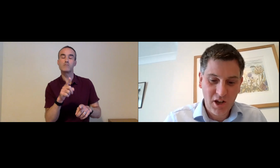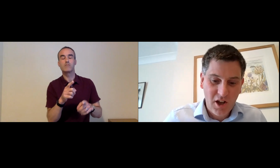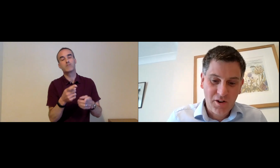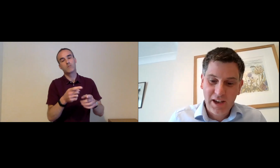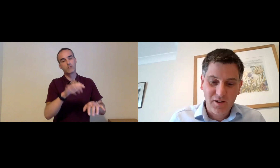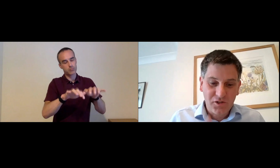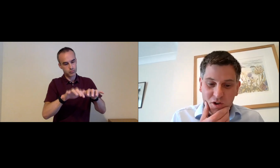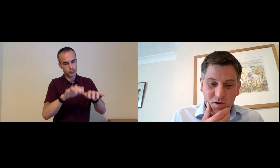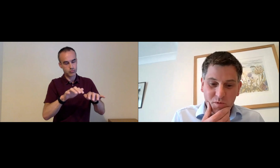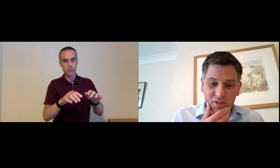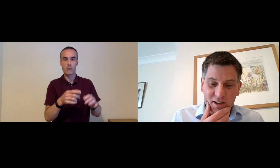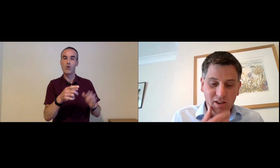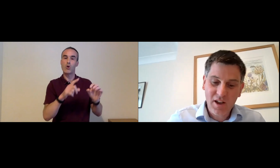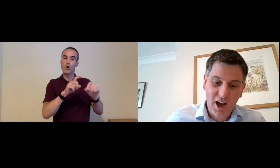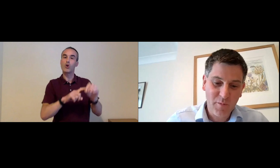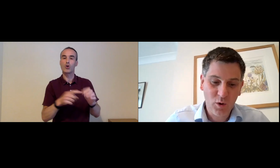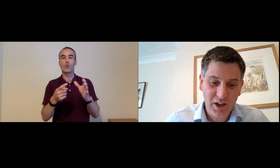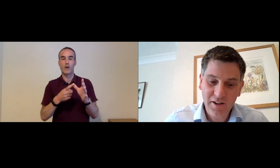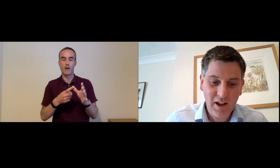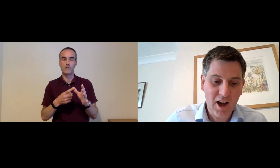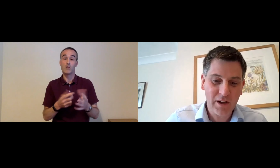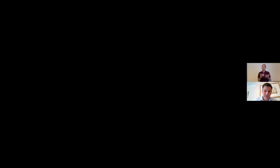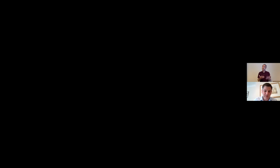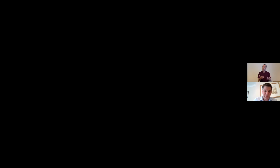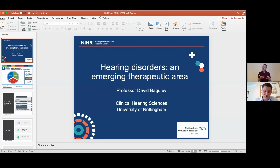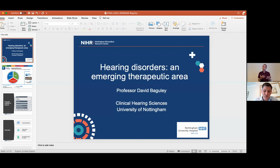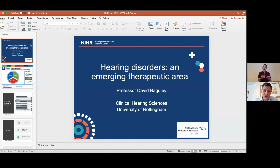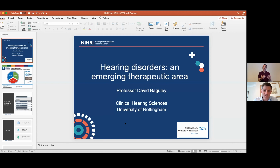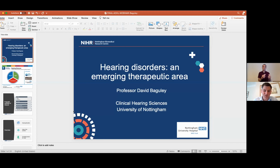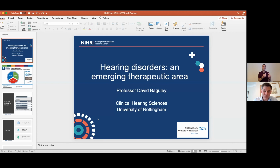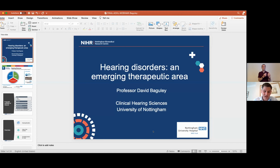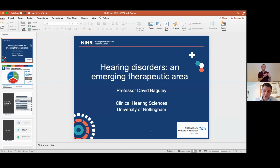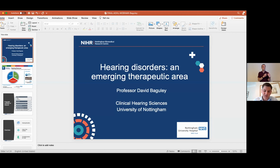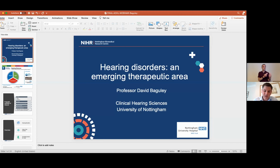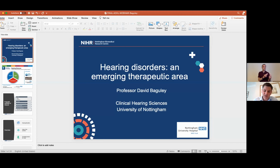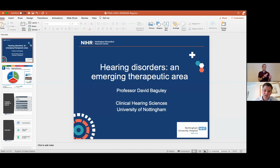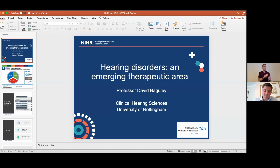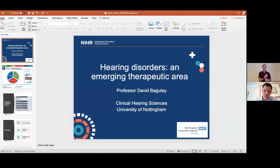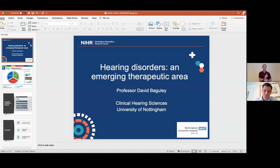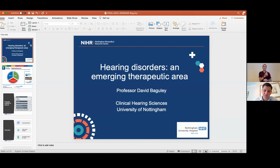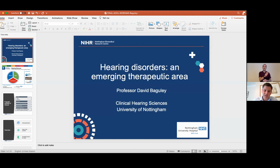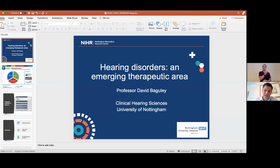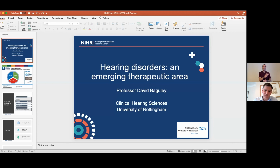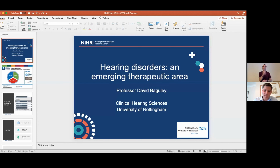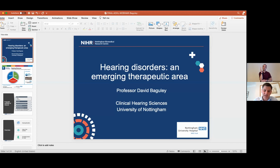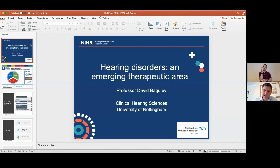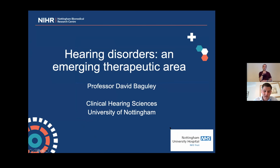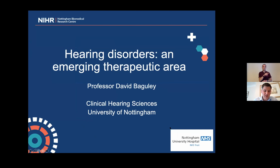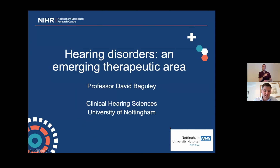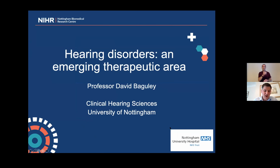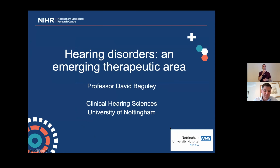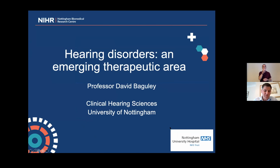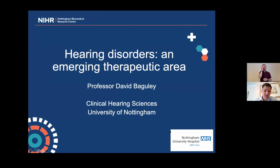box. Okay, so with that all done, I'd like to introduce our first speaker, who is Professor David